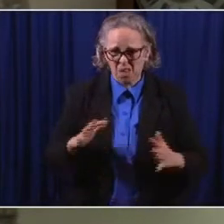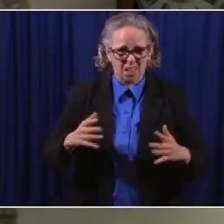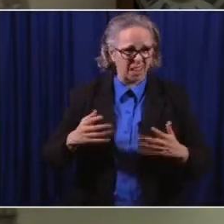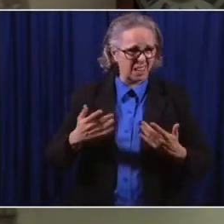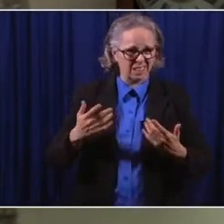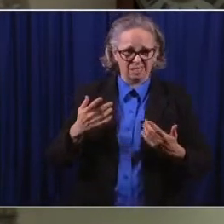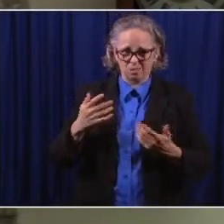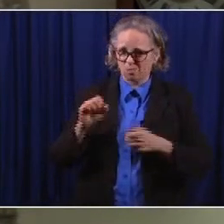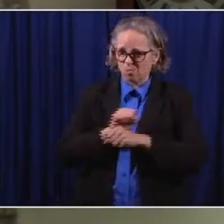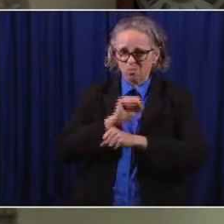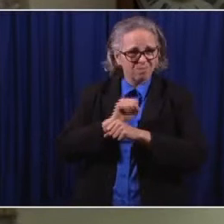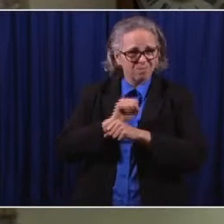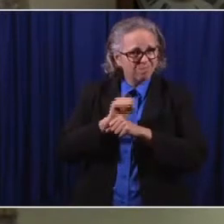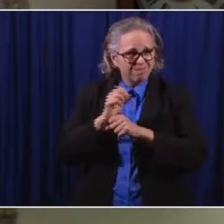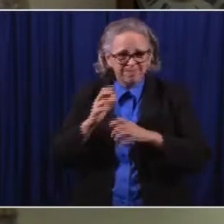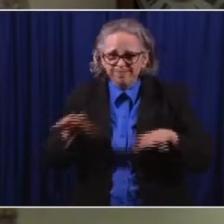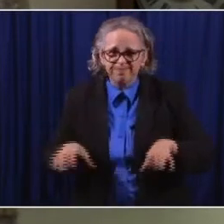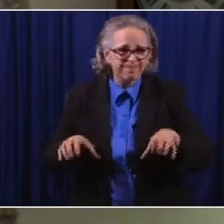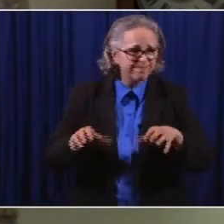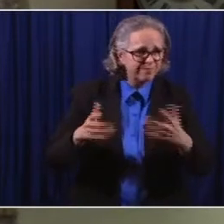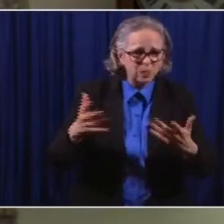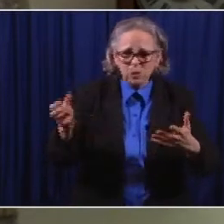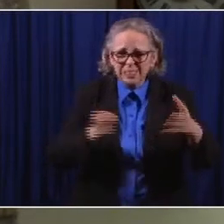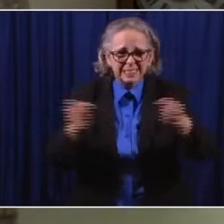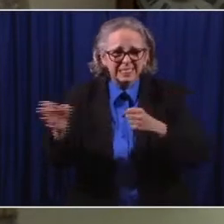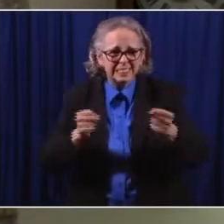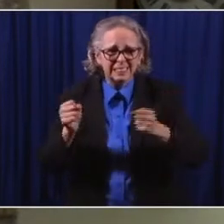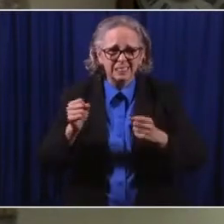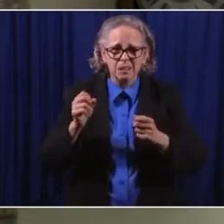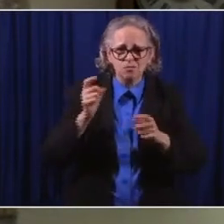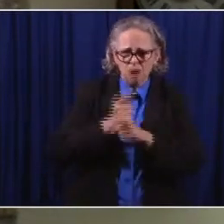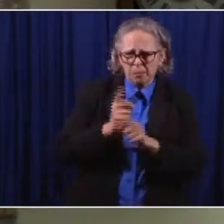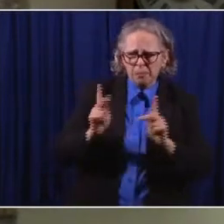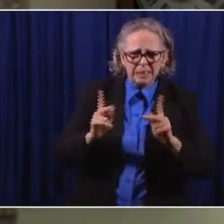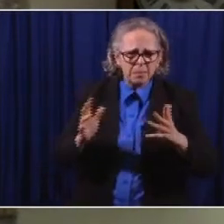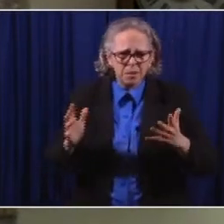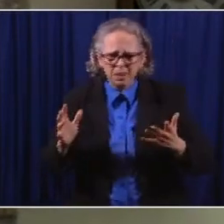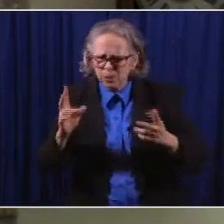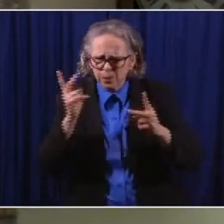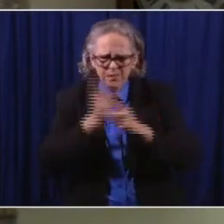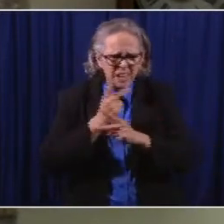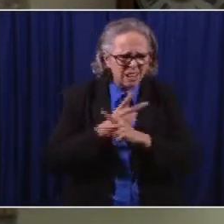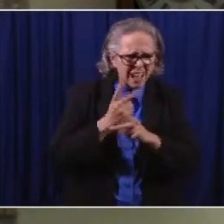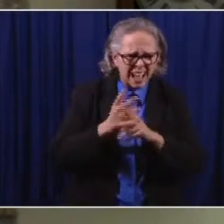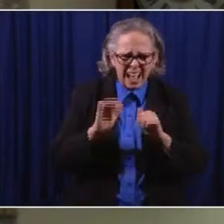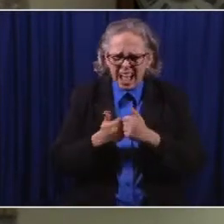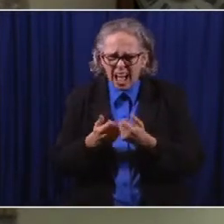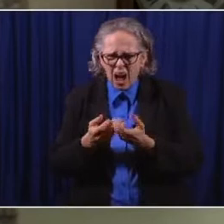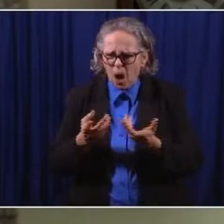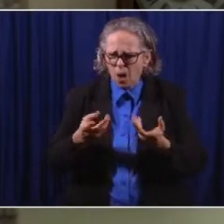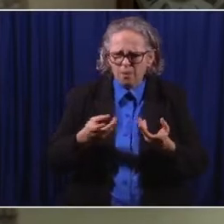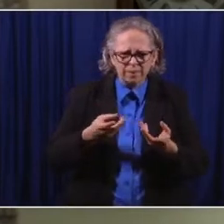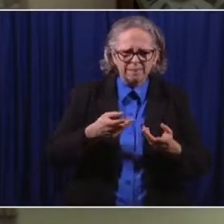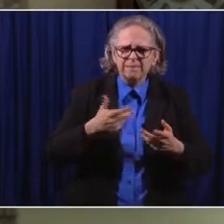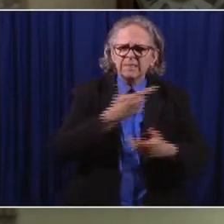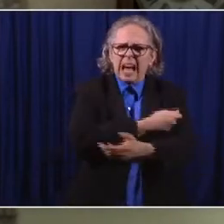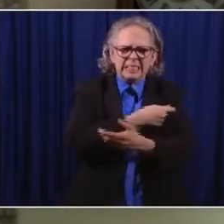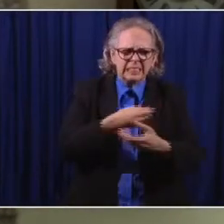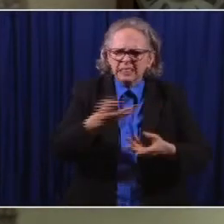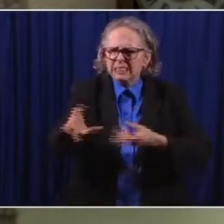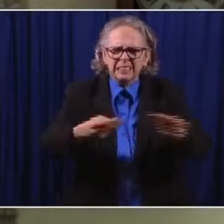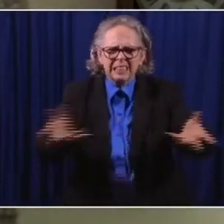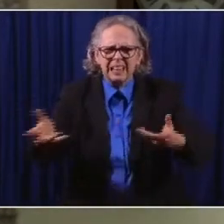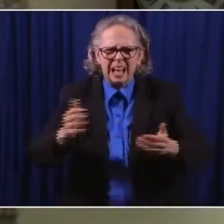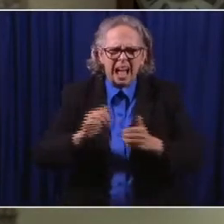working, pulling people together, figuring out how we would distribute it, and looking at priorities of how it should